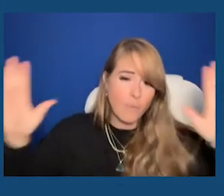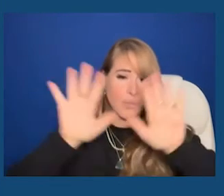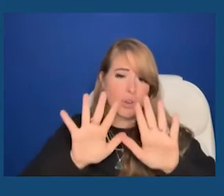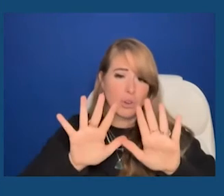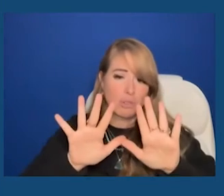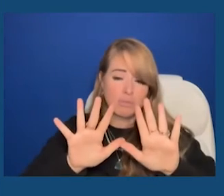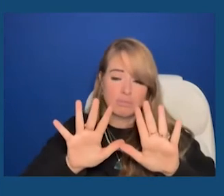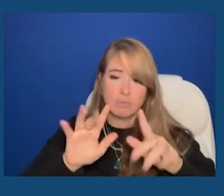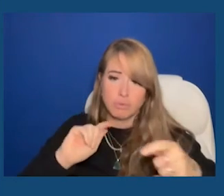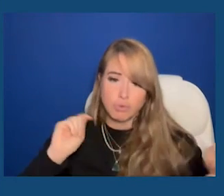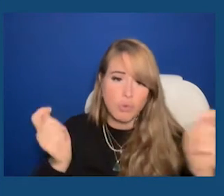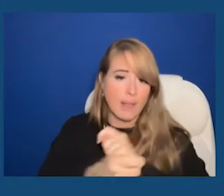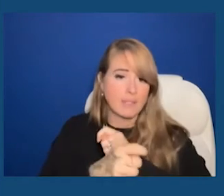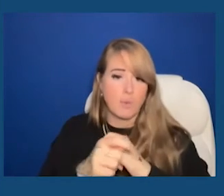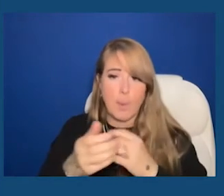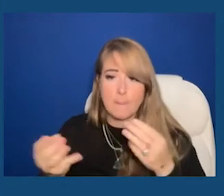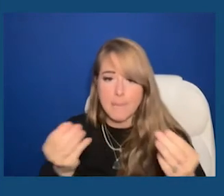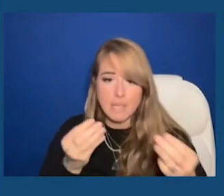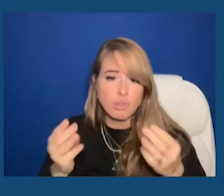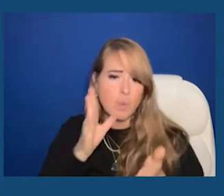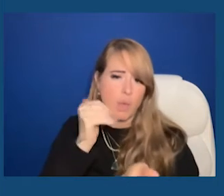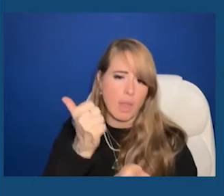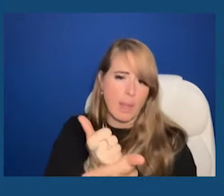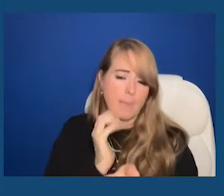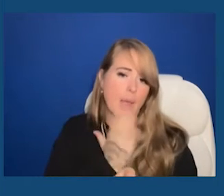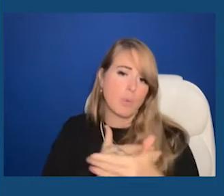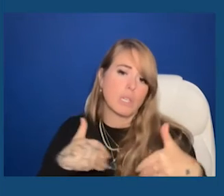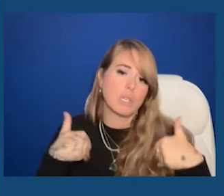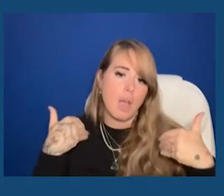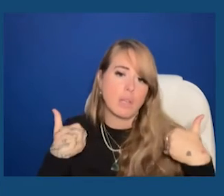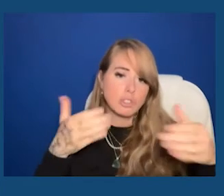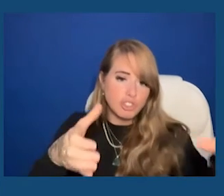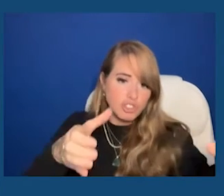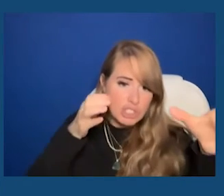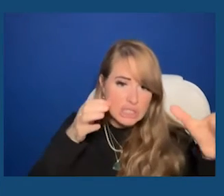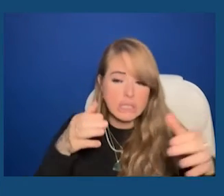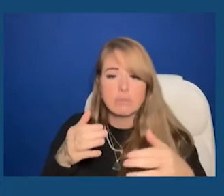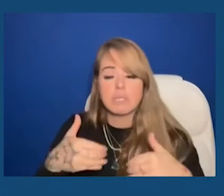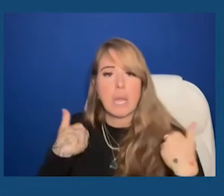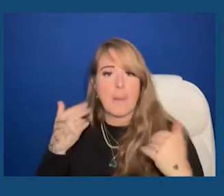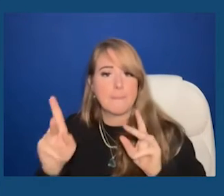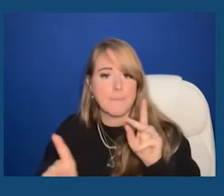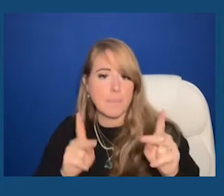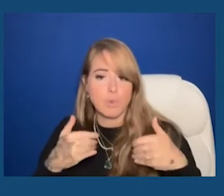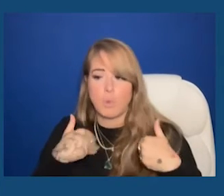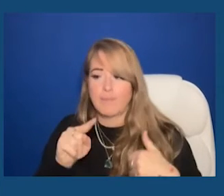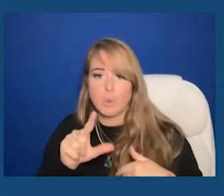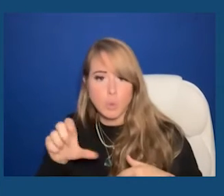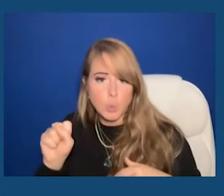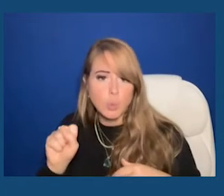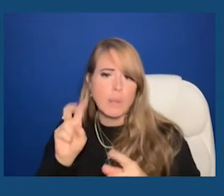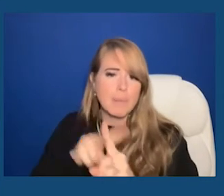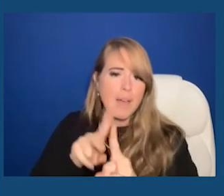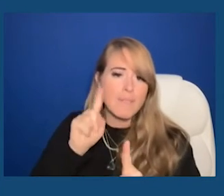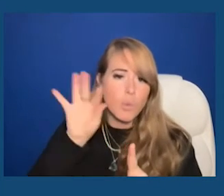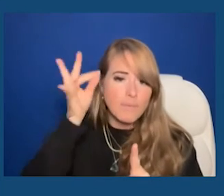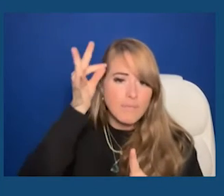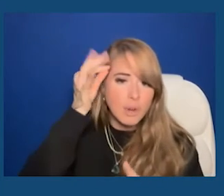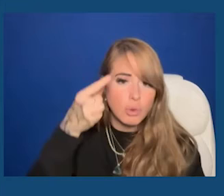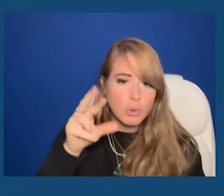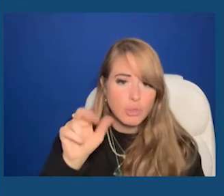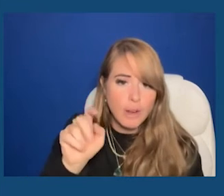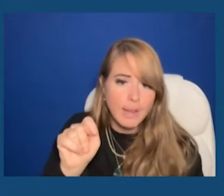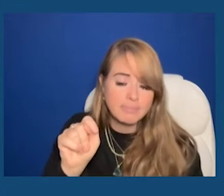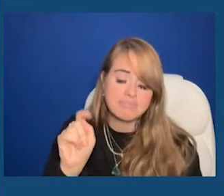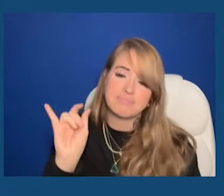industries, and give our young geniuses and researchers the tools they need. Apply for federal grants. So